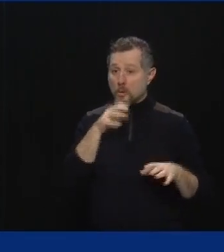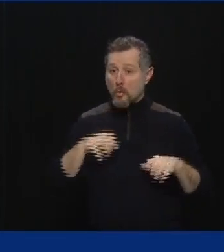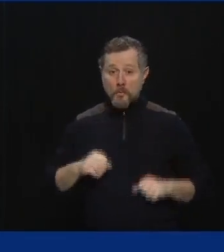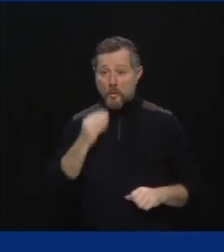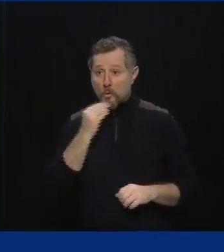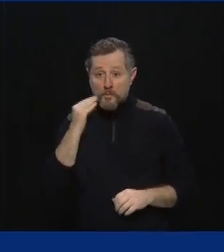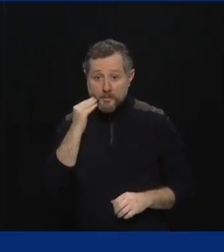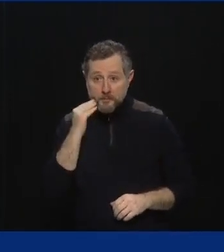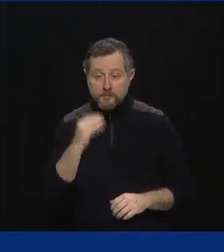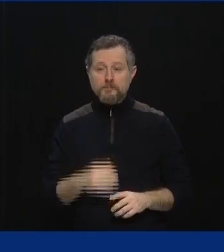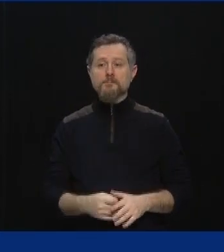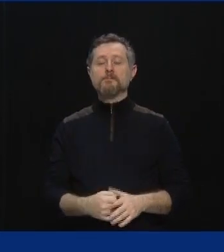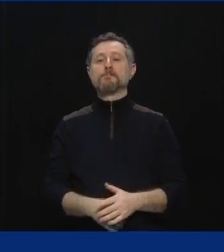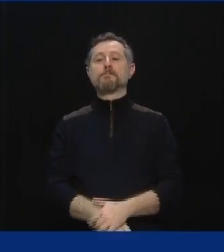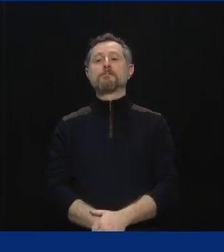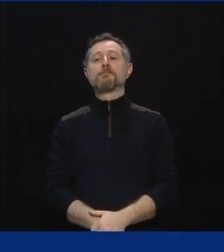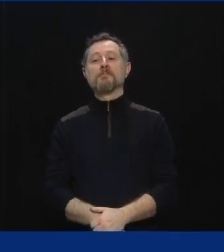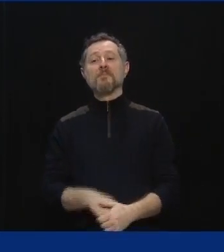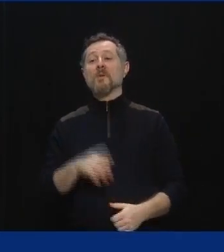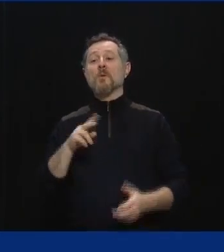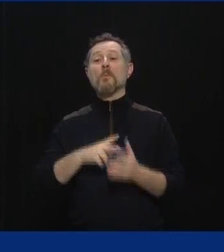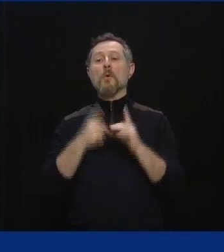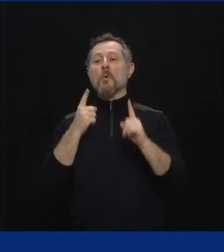you to rent the car